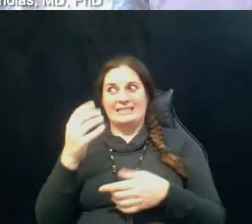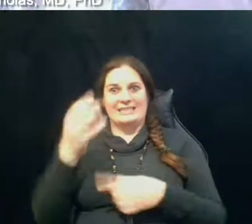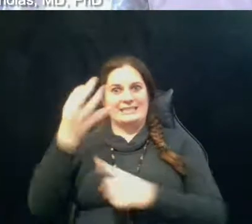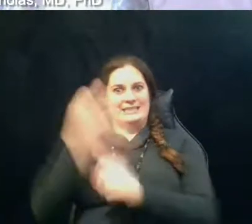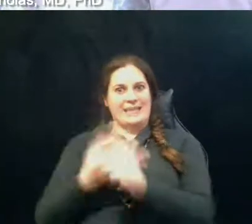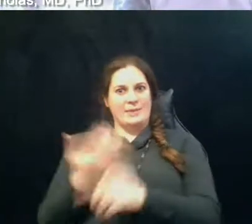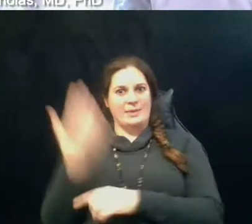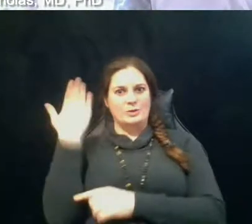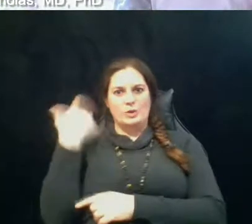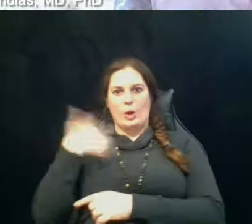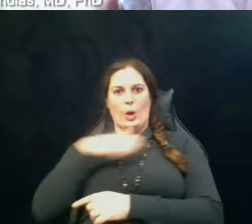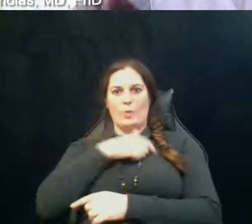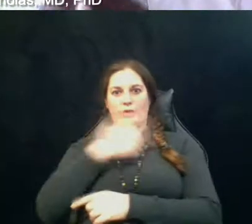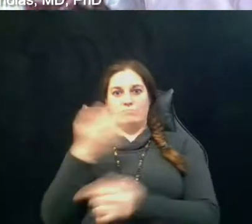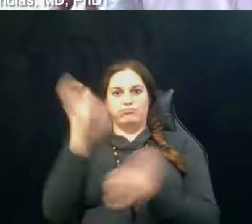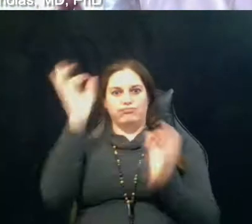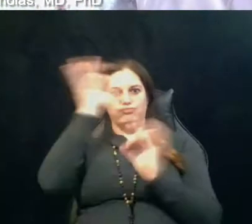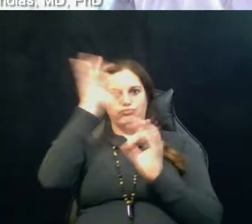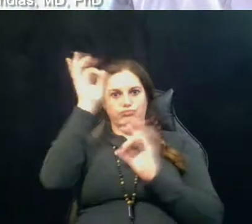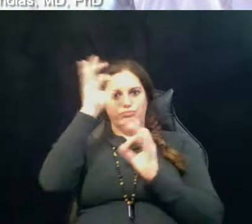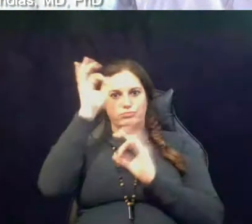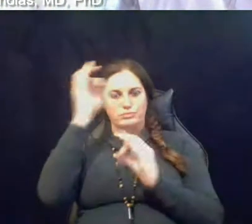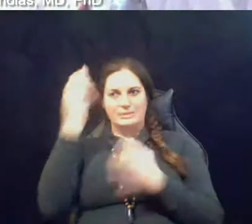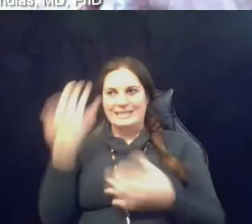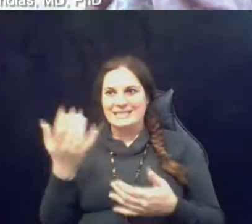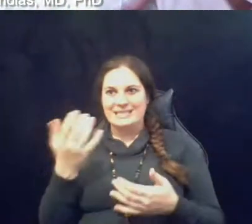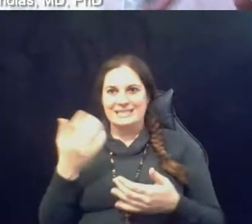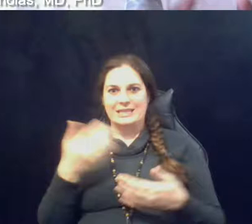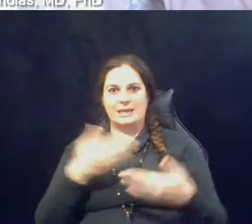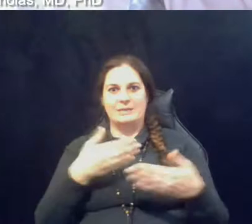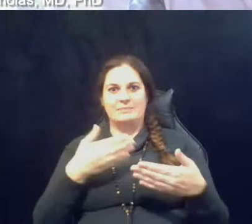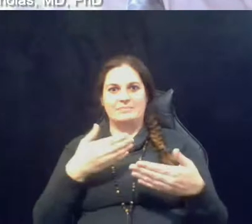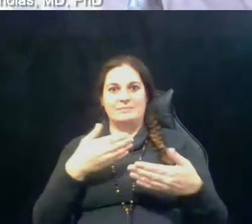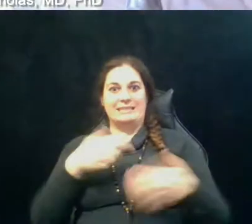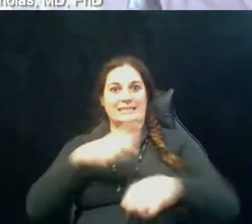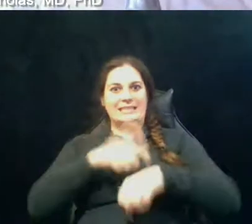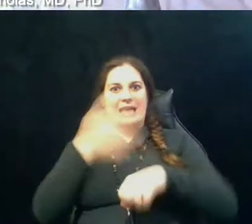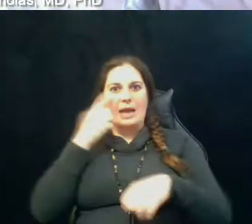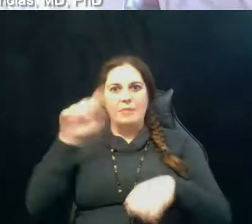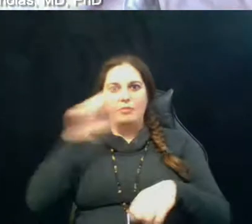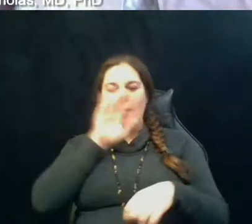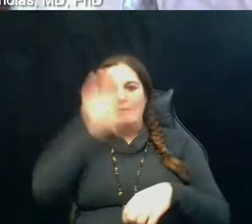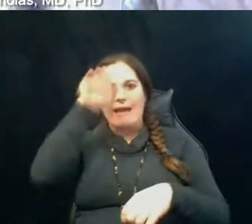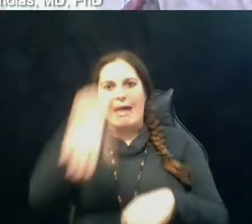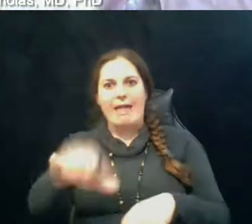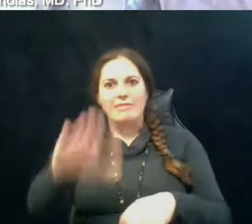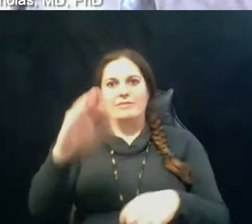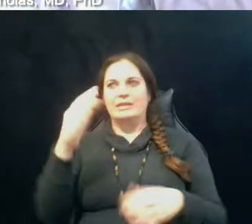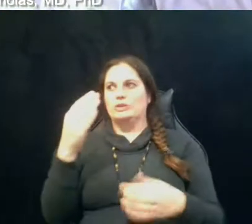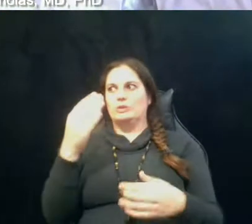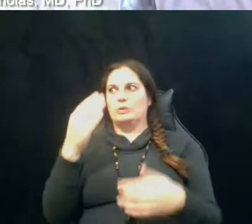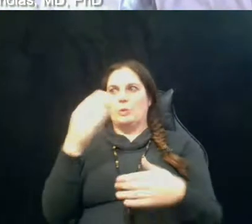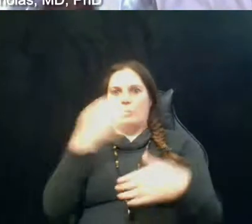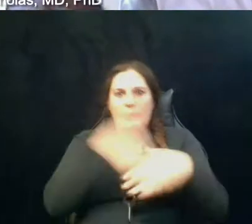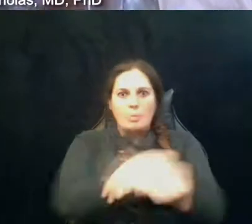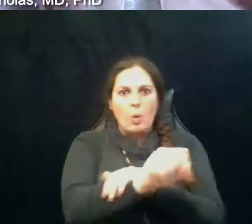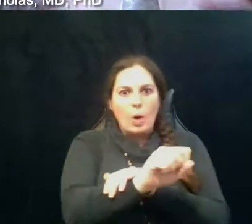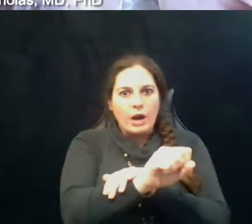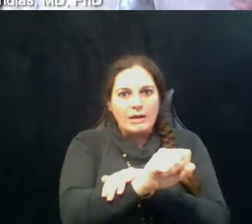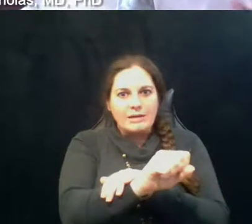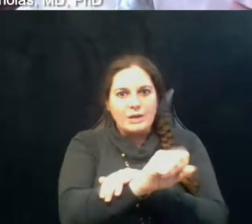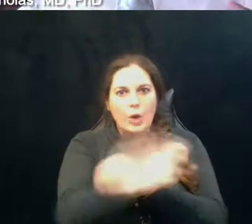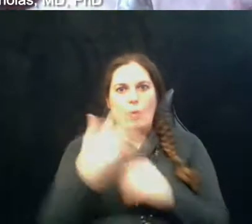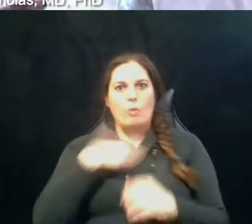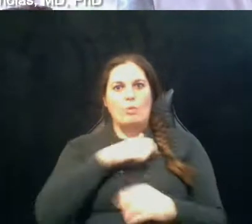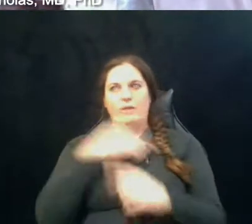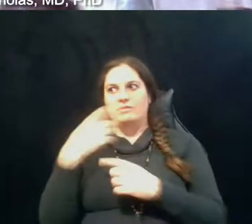to put this into string, we've gone from nothing to delivering an elephant over a very, very short time. And what does that